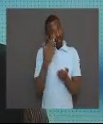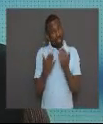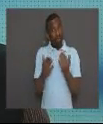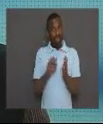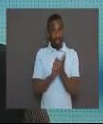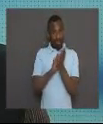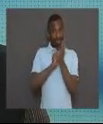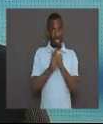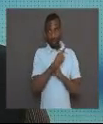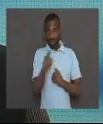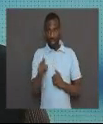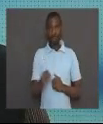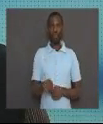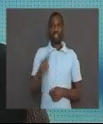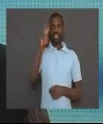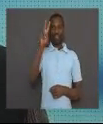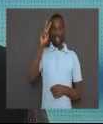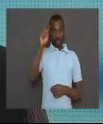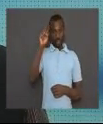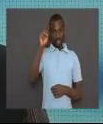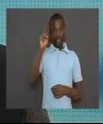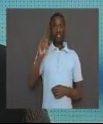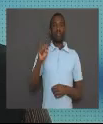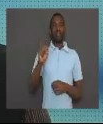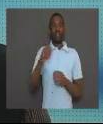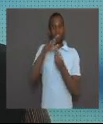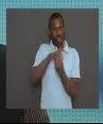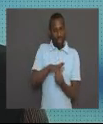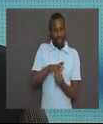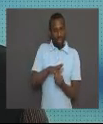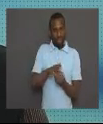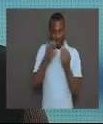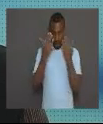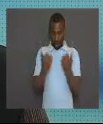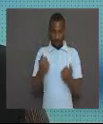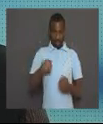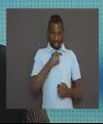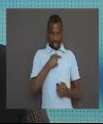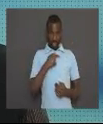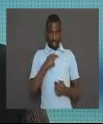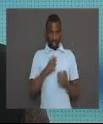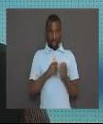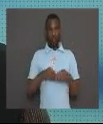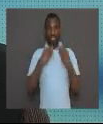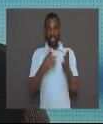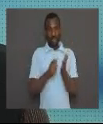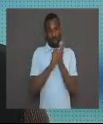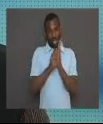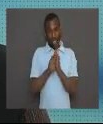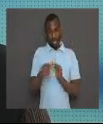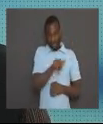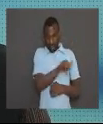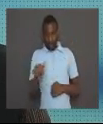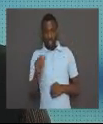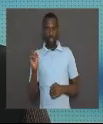If you have an example that demonstrates the Venturi effect similar to the